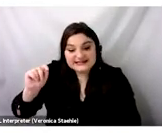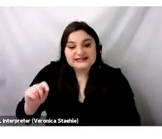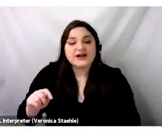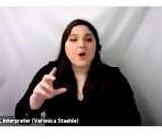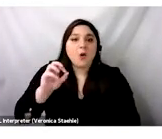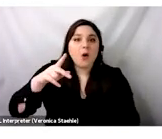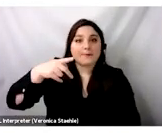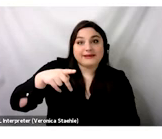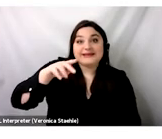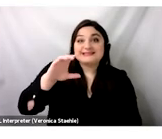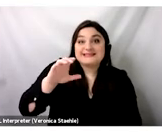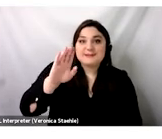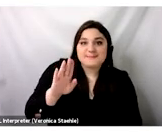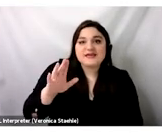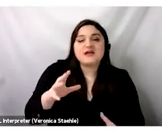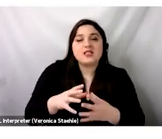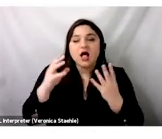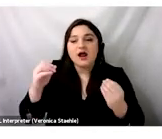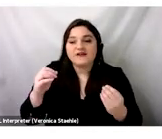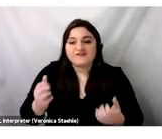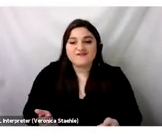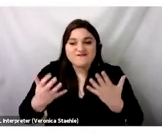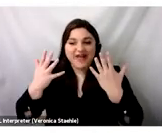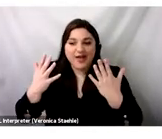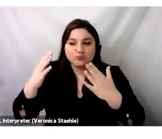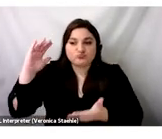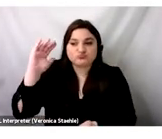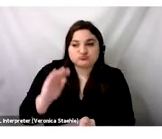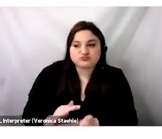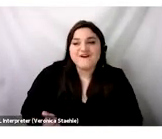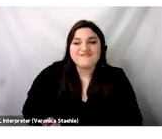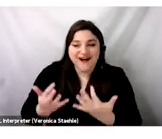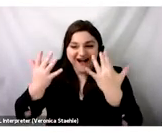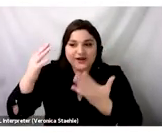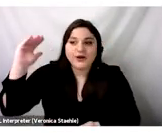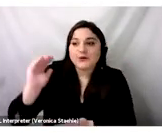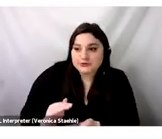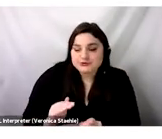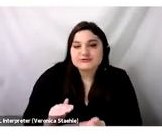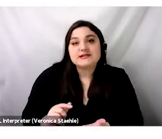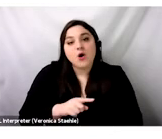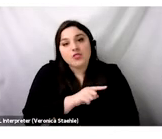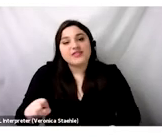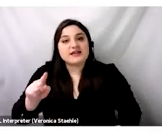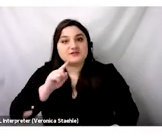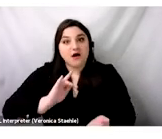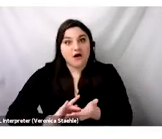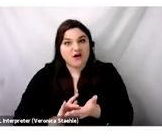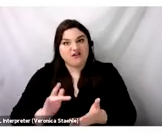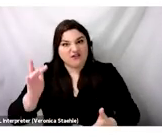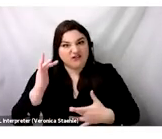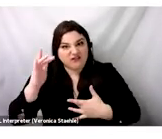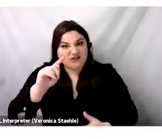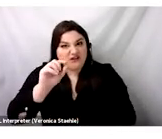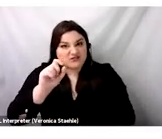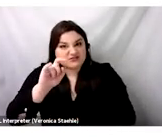retardants, PLA, like all of these kind of toxins that are man-made that are